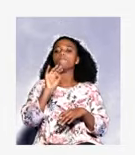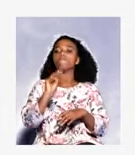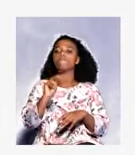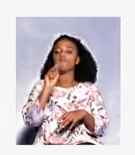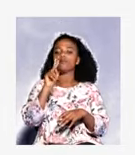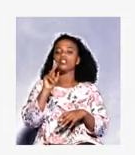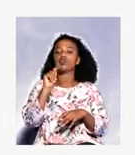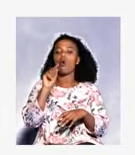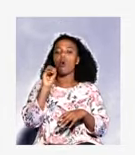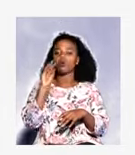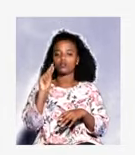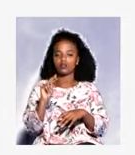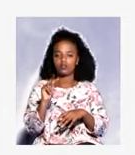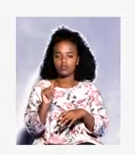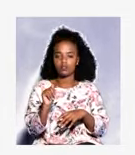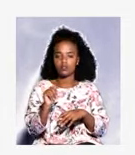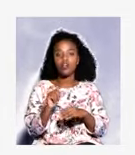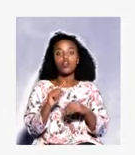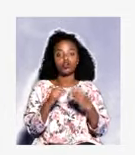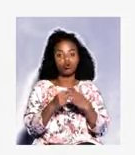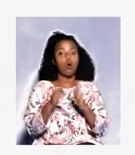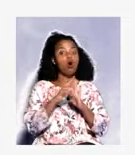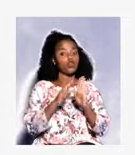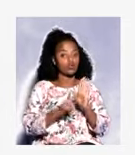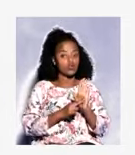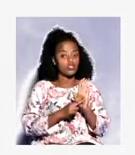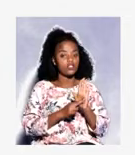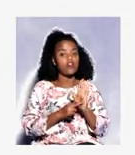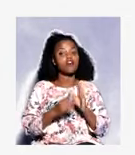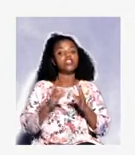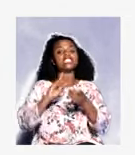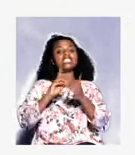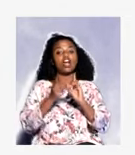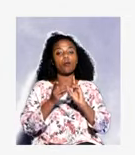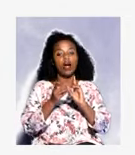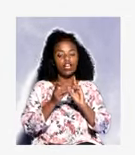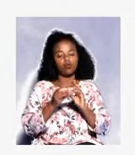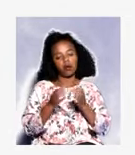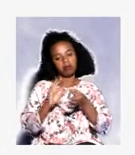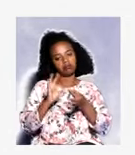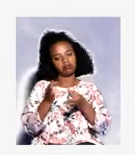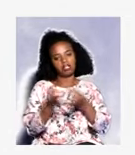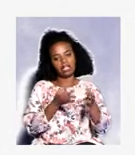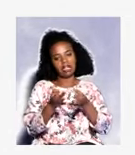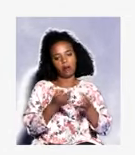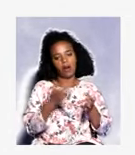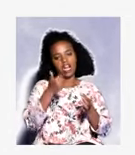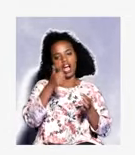So let's see rules for determining asymptotes and wholes.